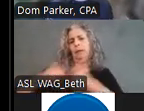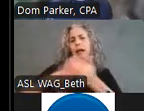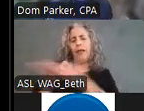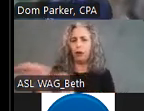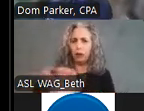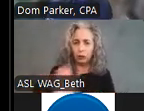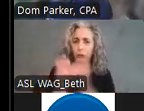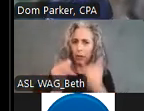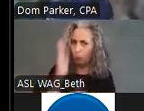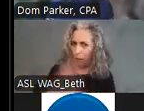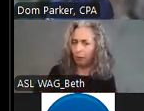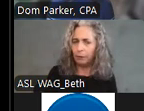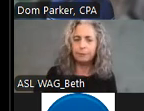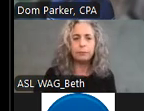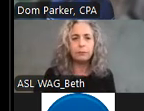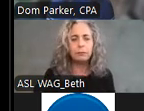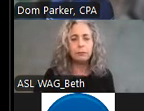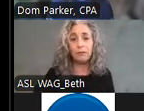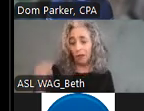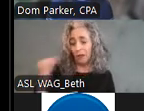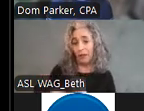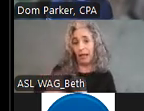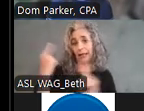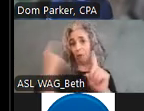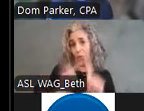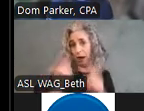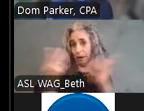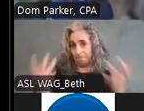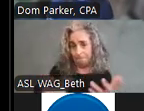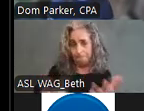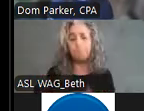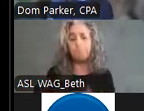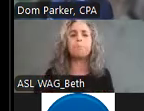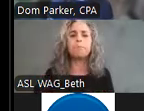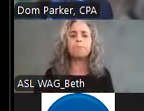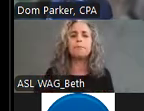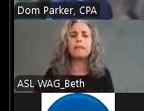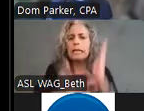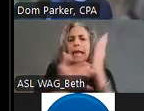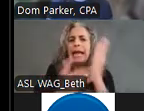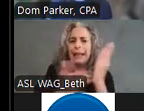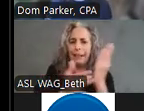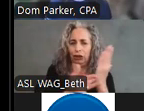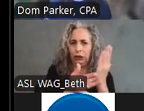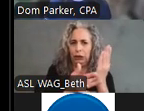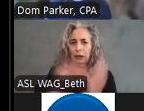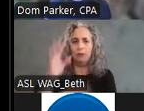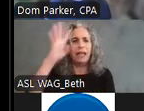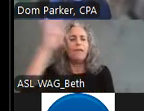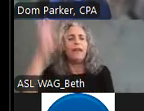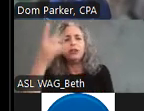today. And the last point is the technology side, the innovation in